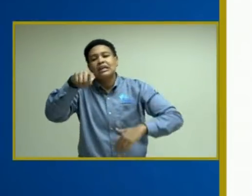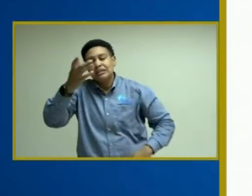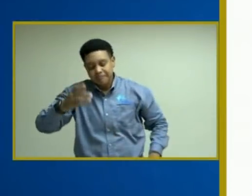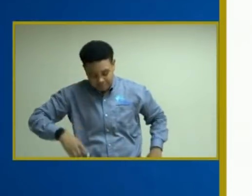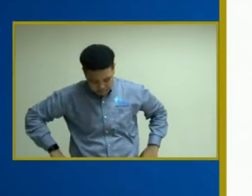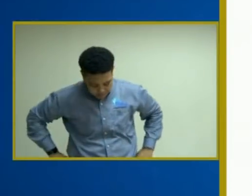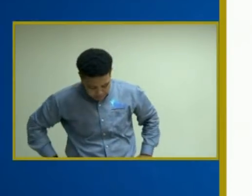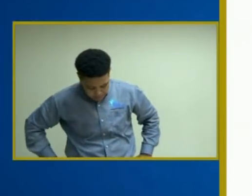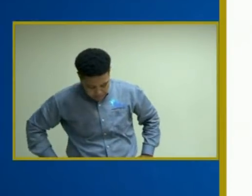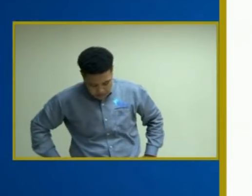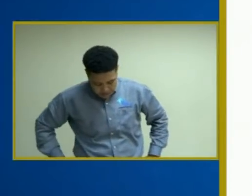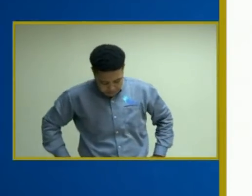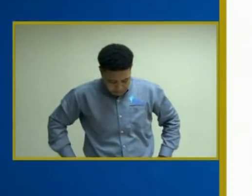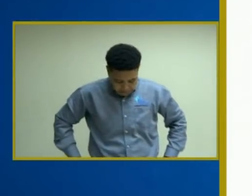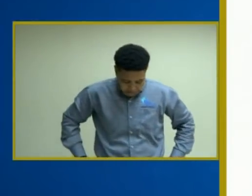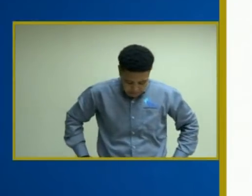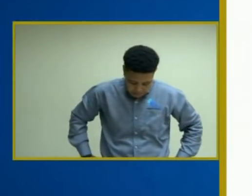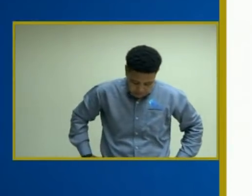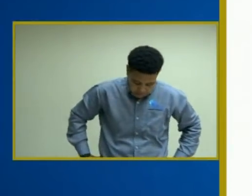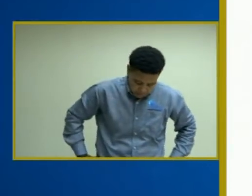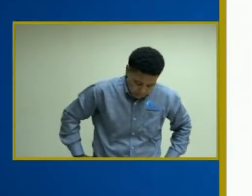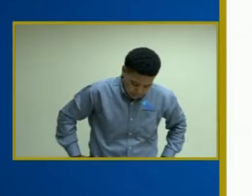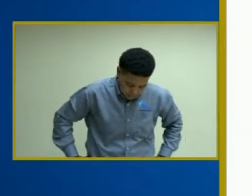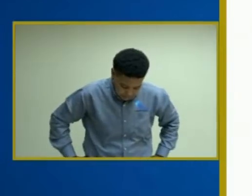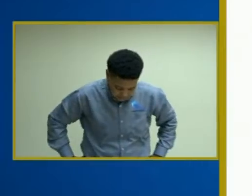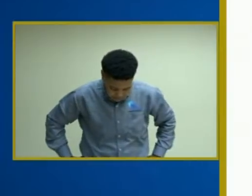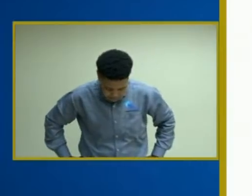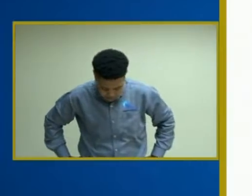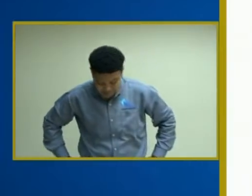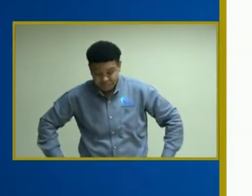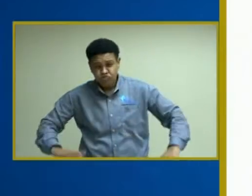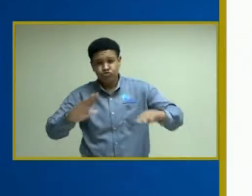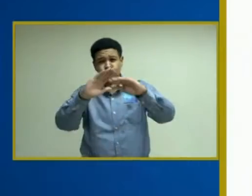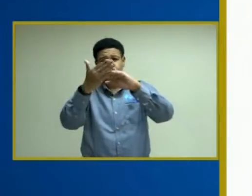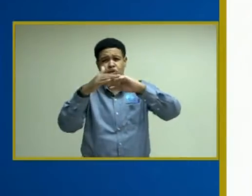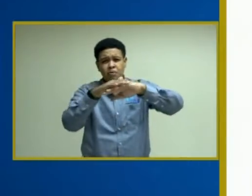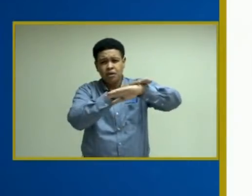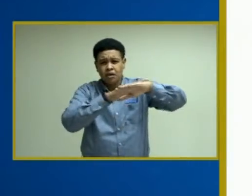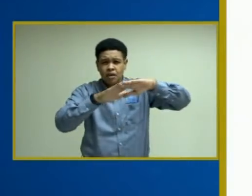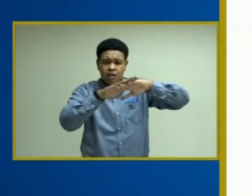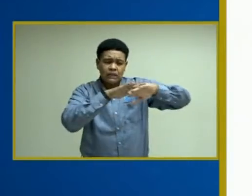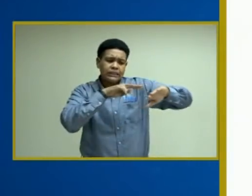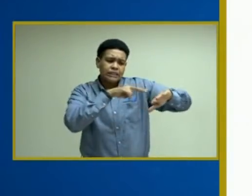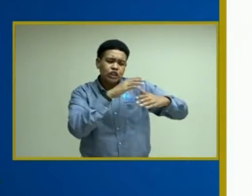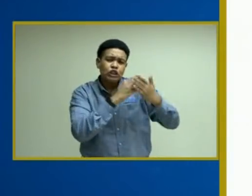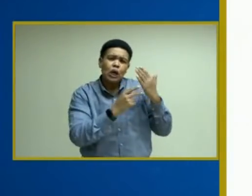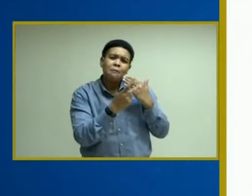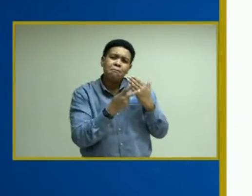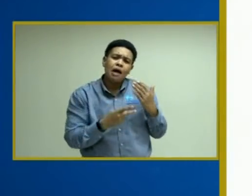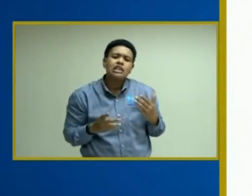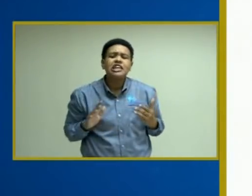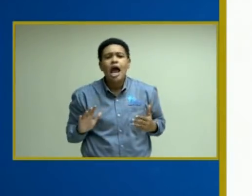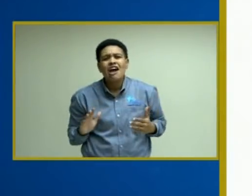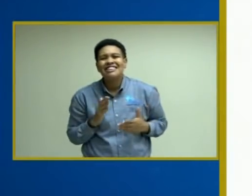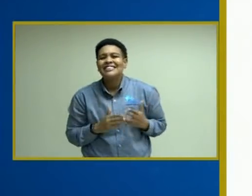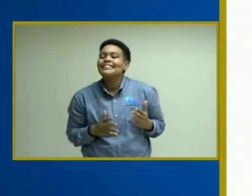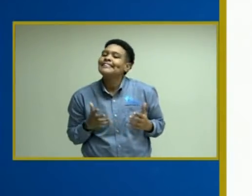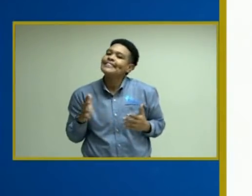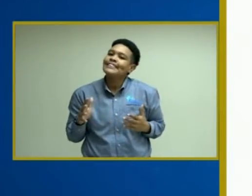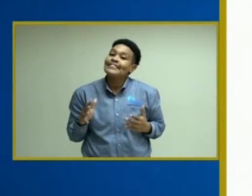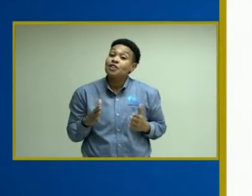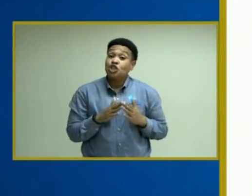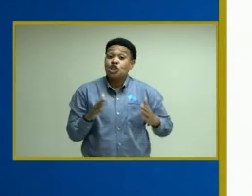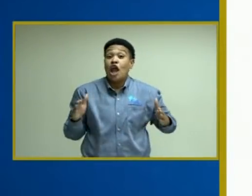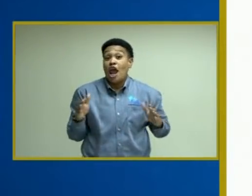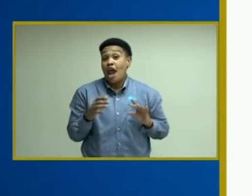And looking at it right across the country, we will see that certain parishes are not doing so well. Generally